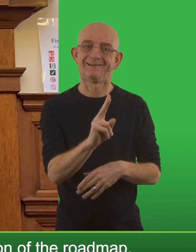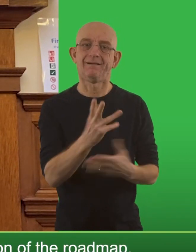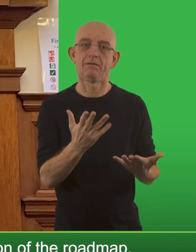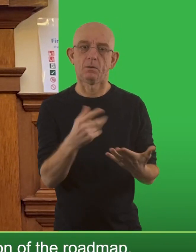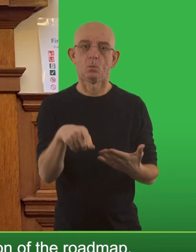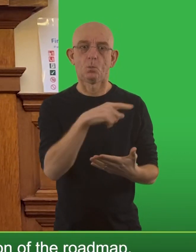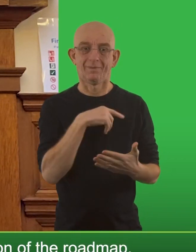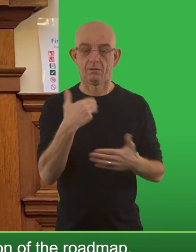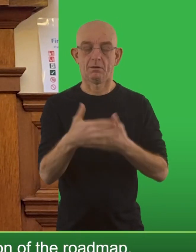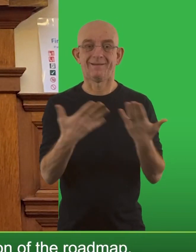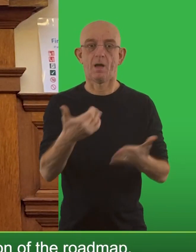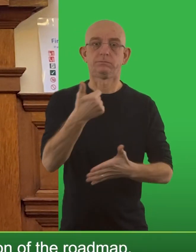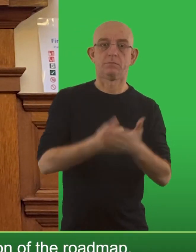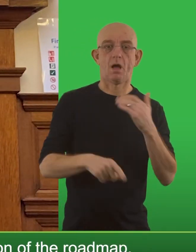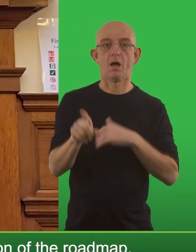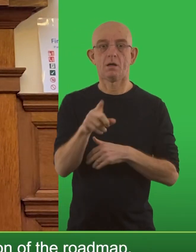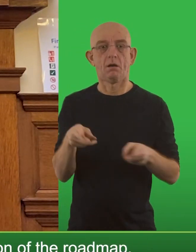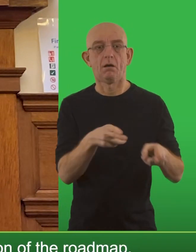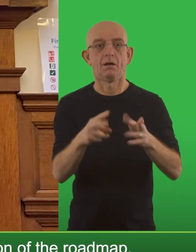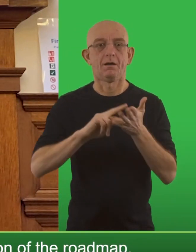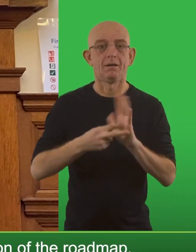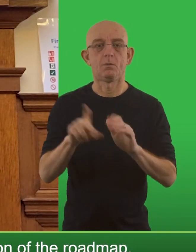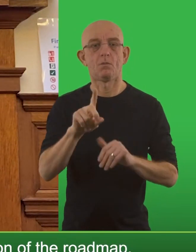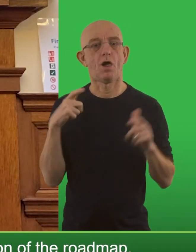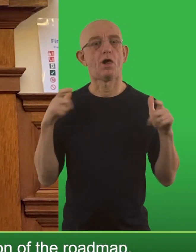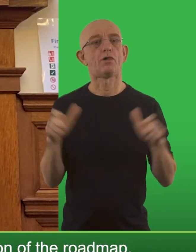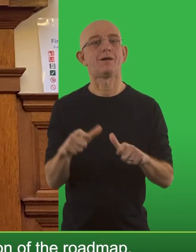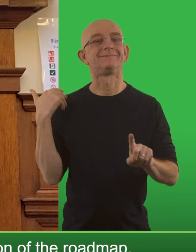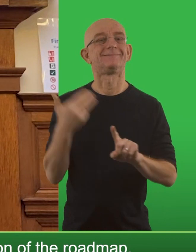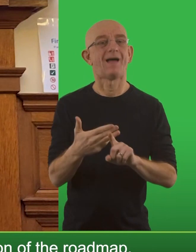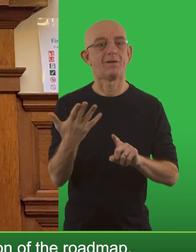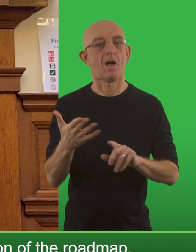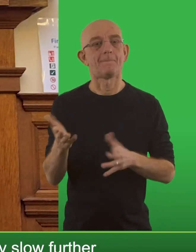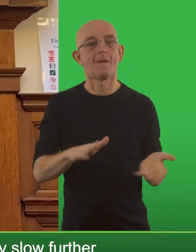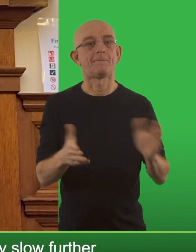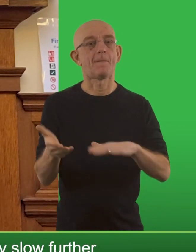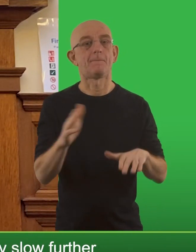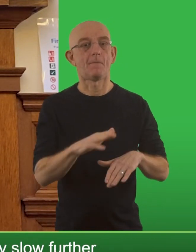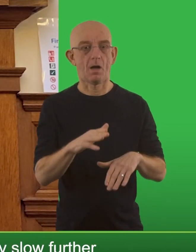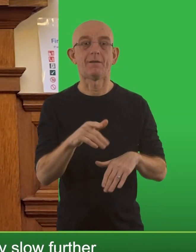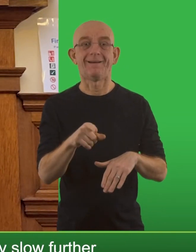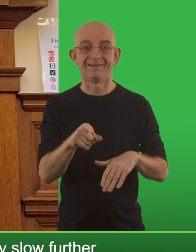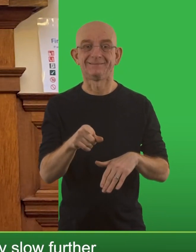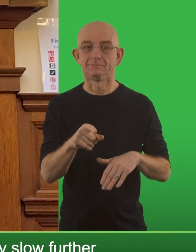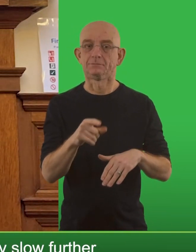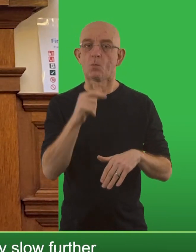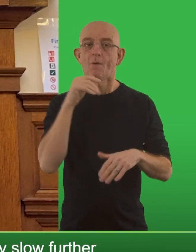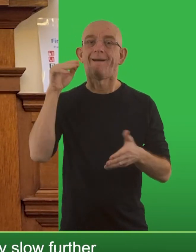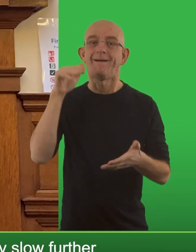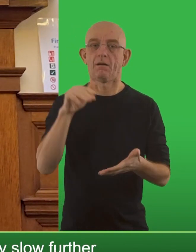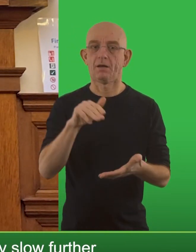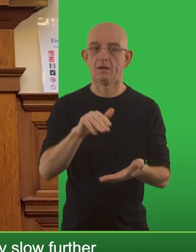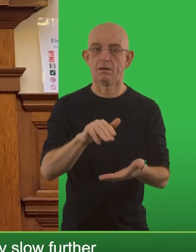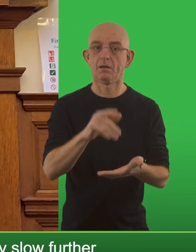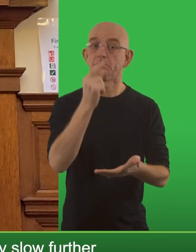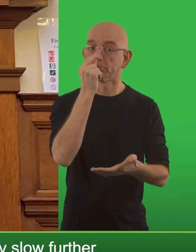decline. As we get further into the implementation of the roadmap or unpicking the lockdown, that slowing of decline